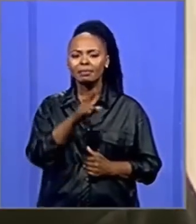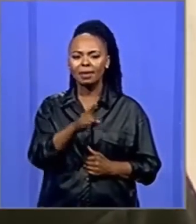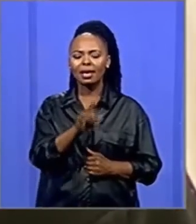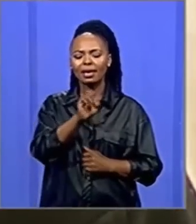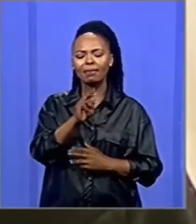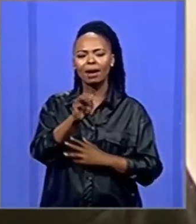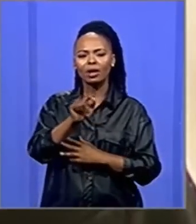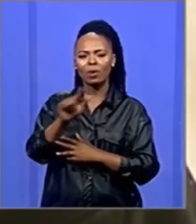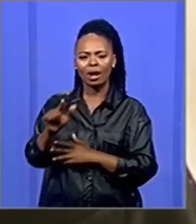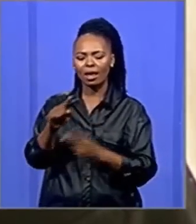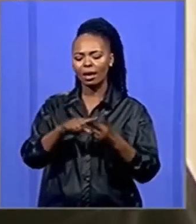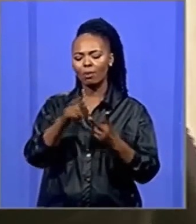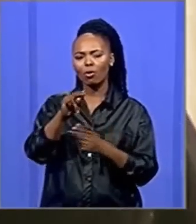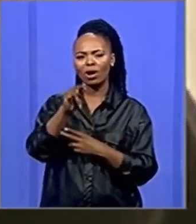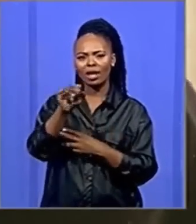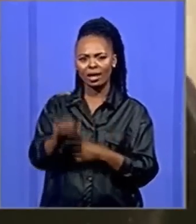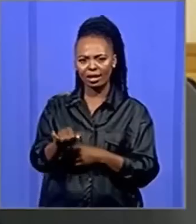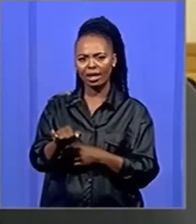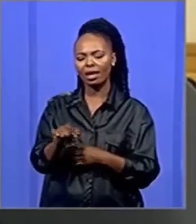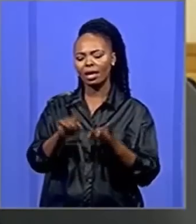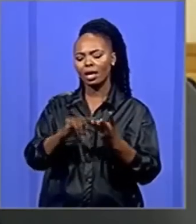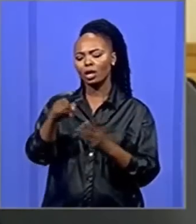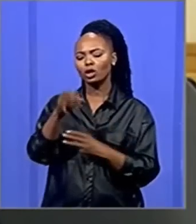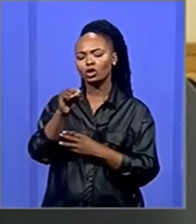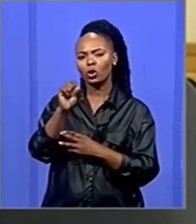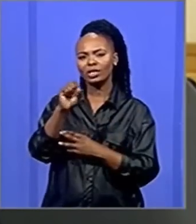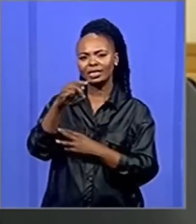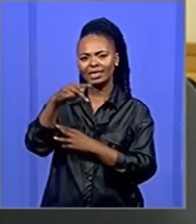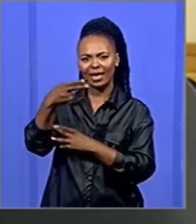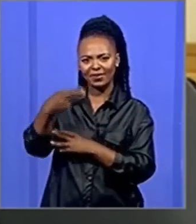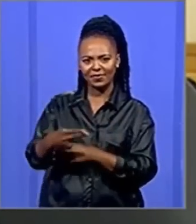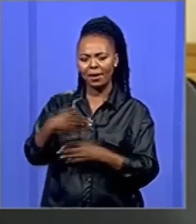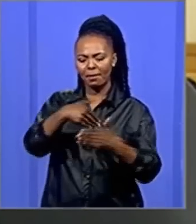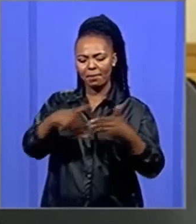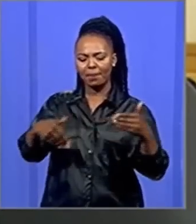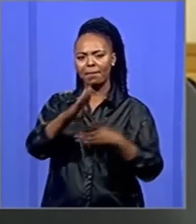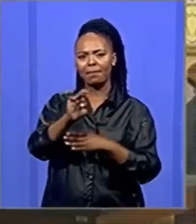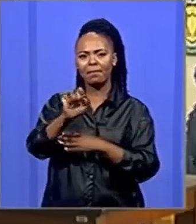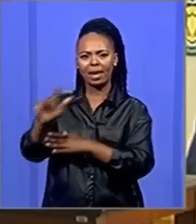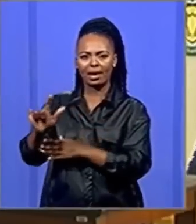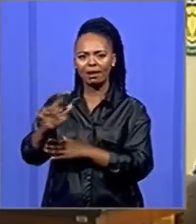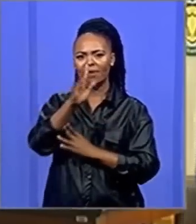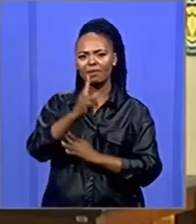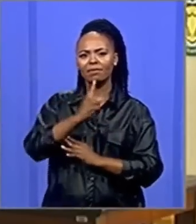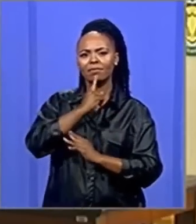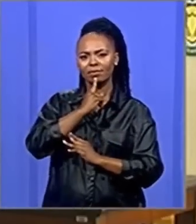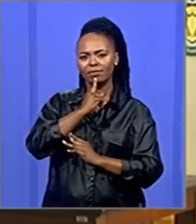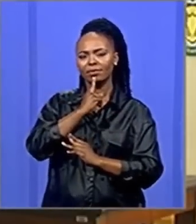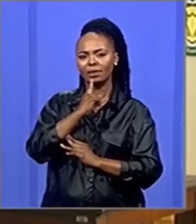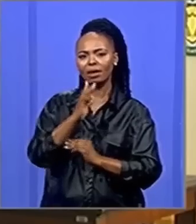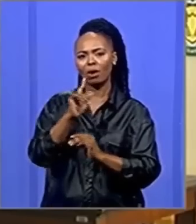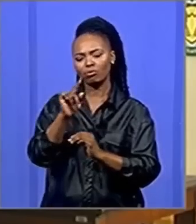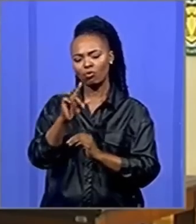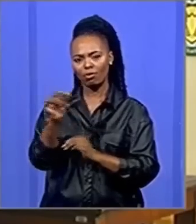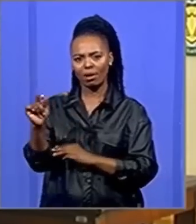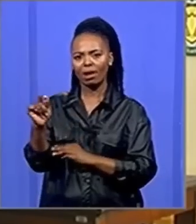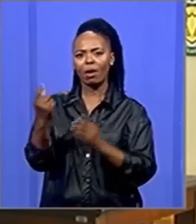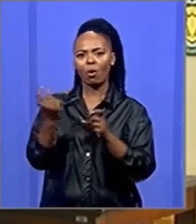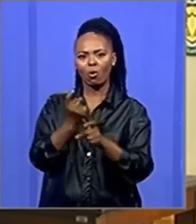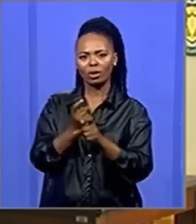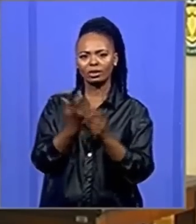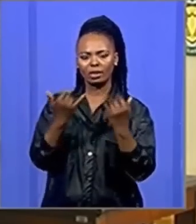leng Frolina le Ndirinasho Joseph ba lokolotswe ka beile ya diranta tse 5,000 le tse 10 ka ho fapana mme ba tla